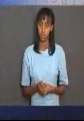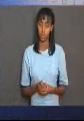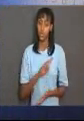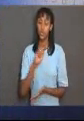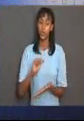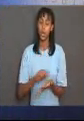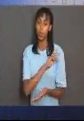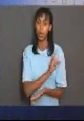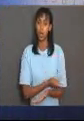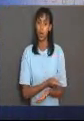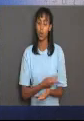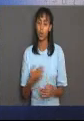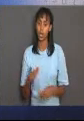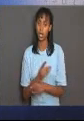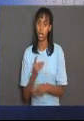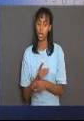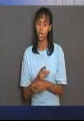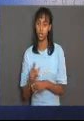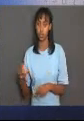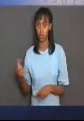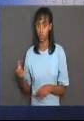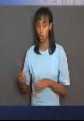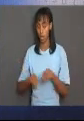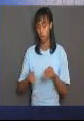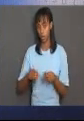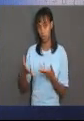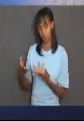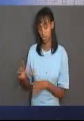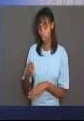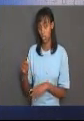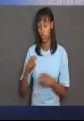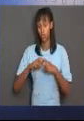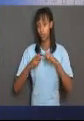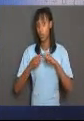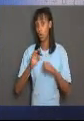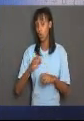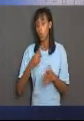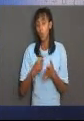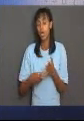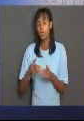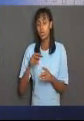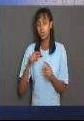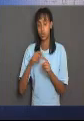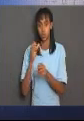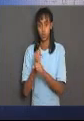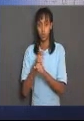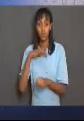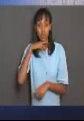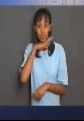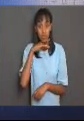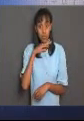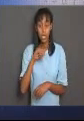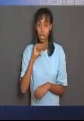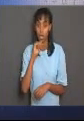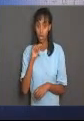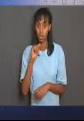Nuclear power creates radioactive waste, and the problem of what to do with this waste has not